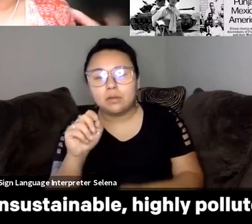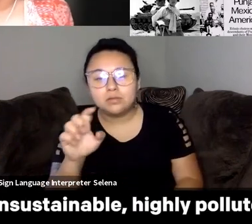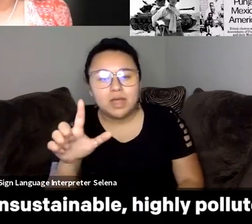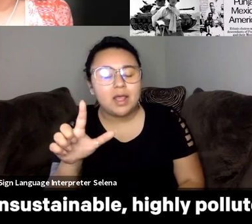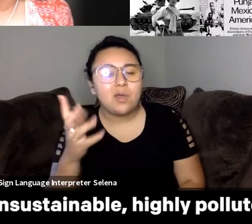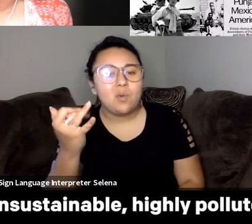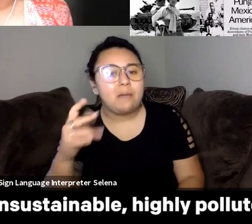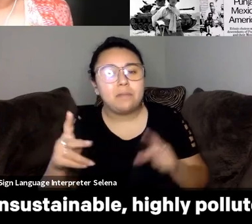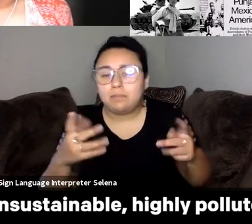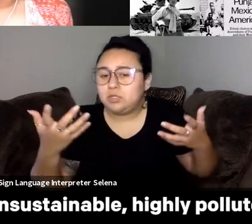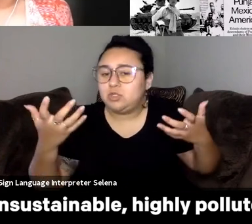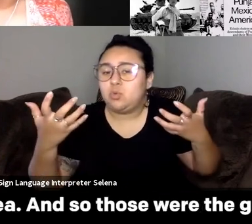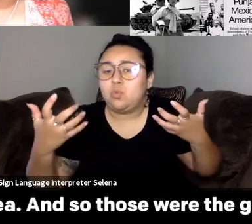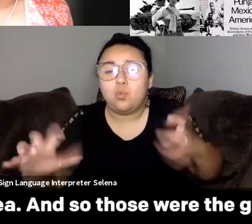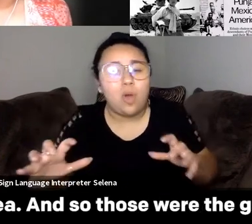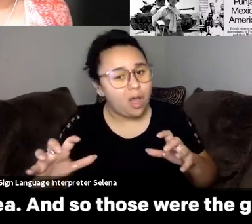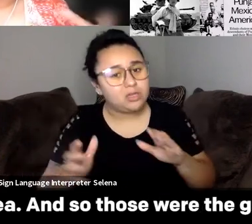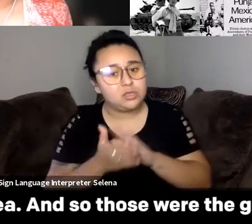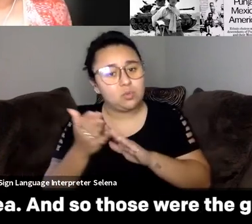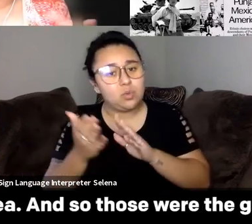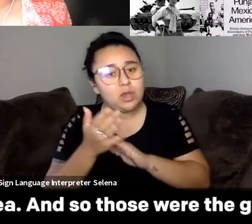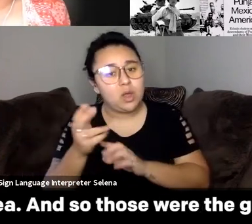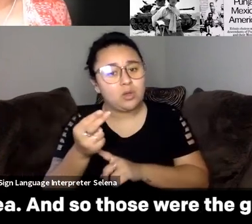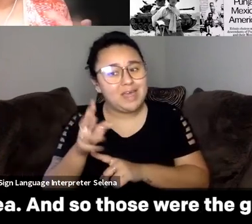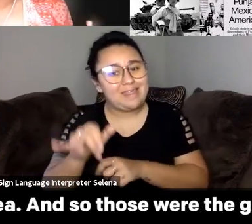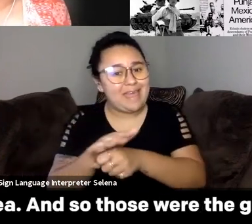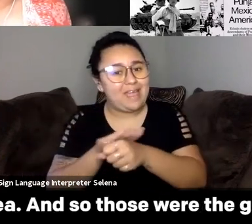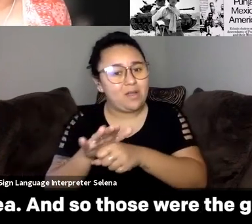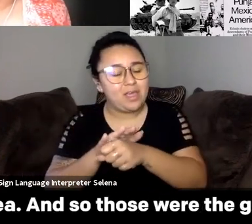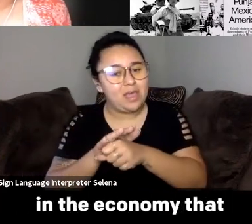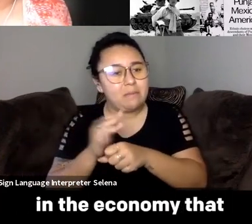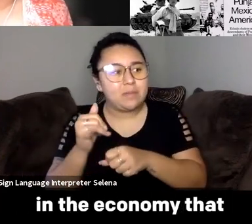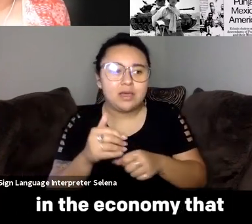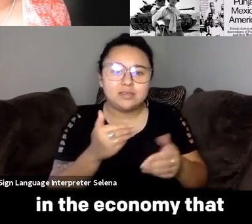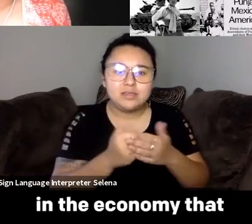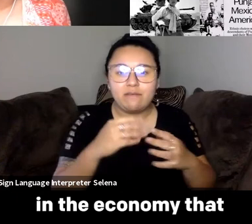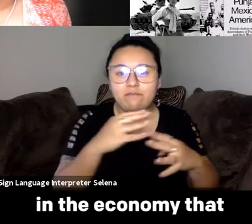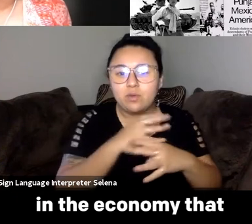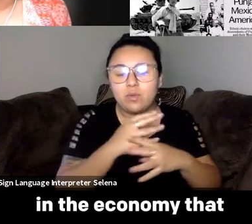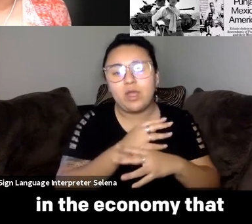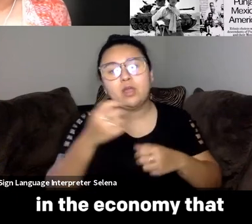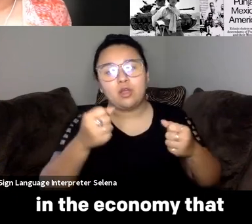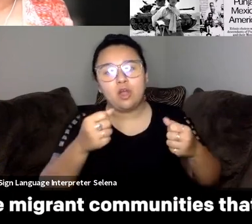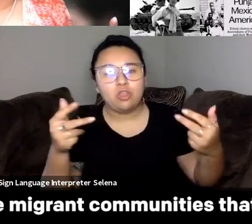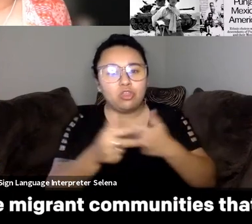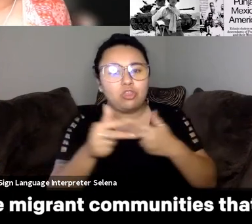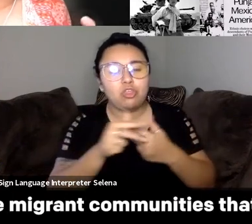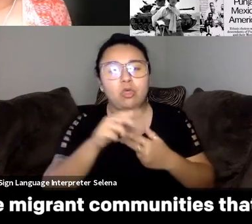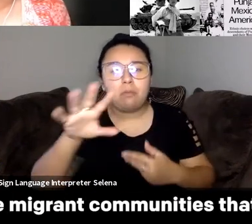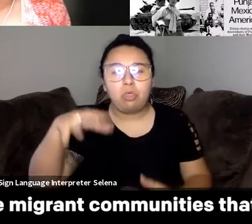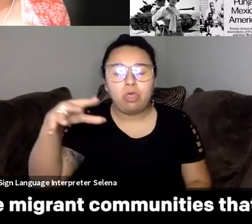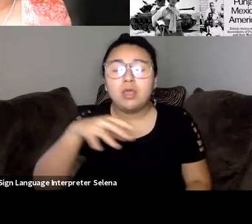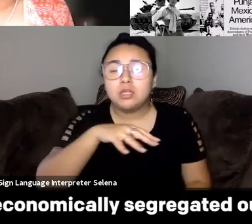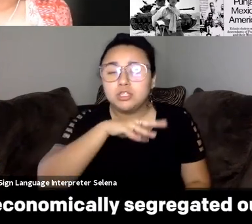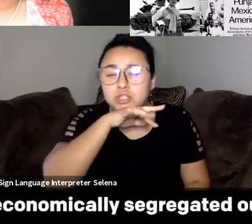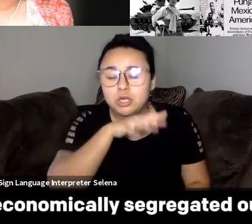highly polluted area. And so those were the gaps in the economy that, these migrant communities